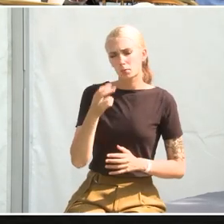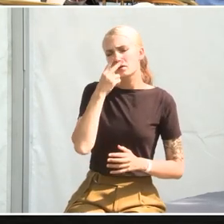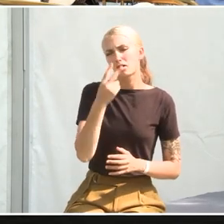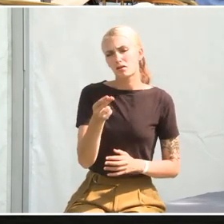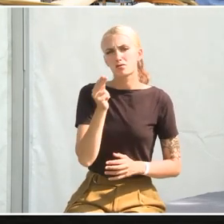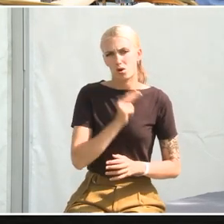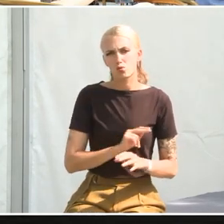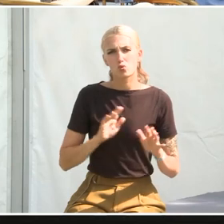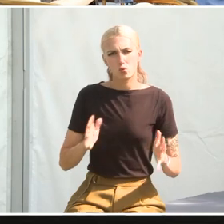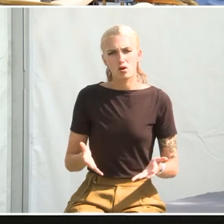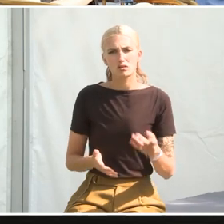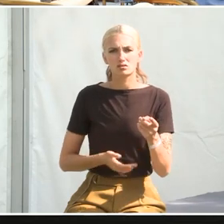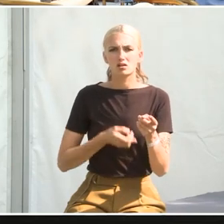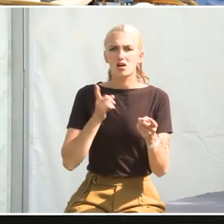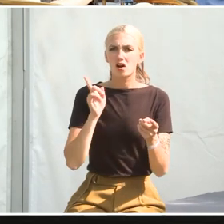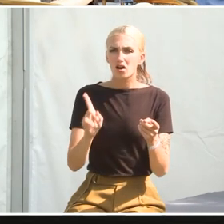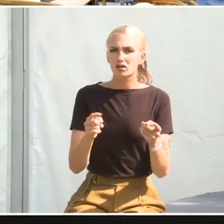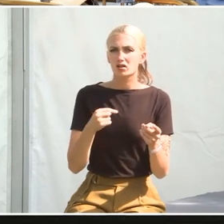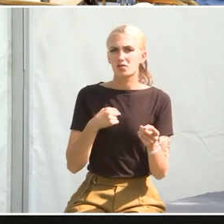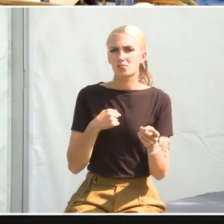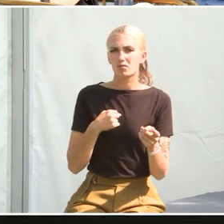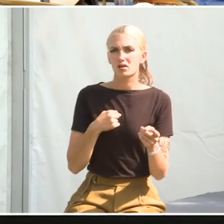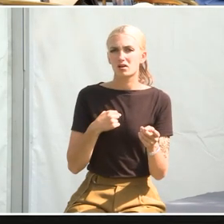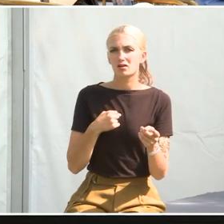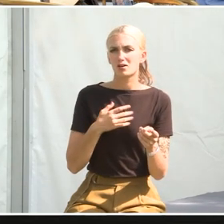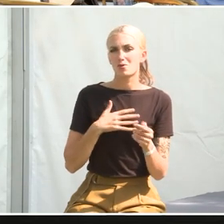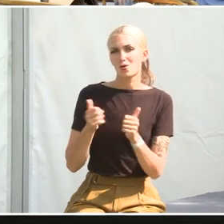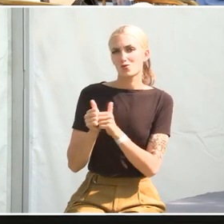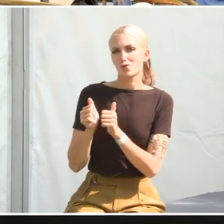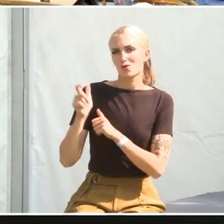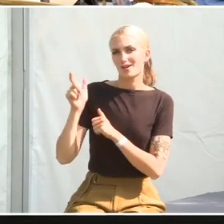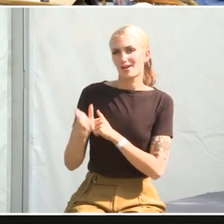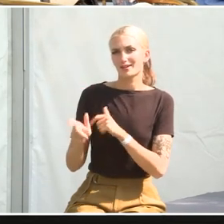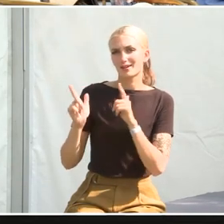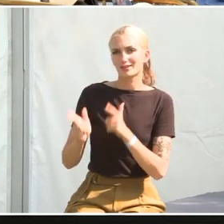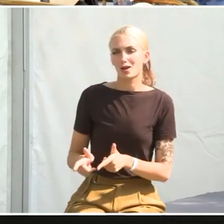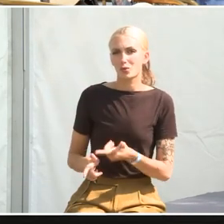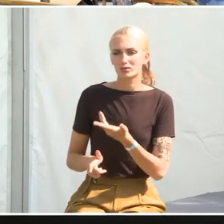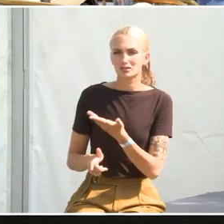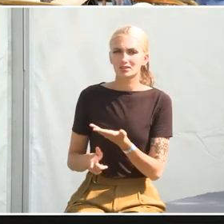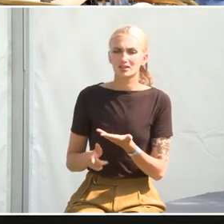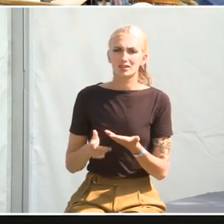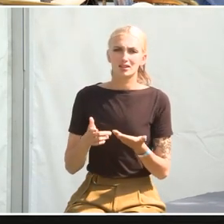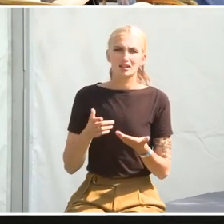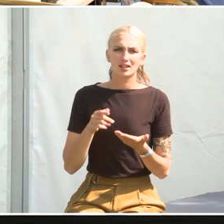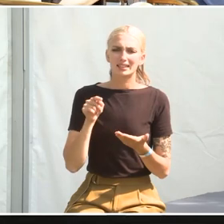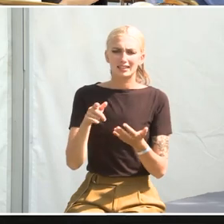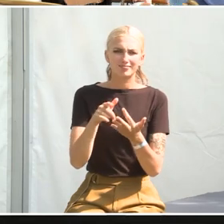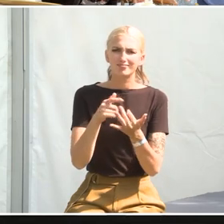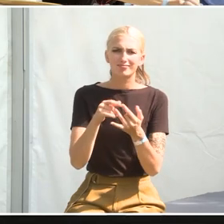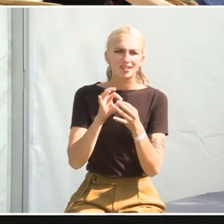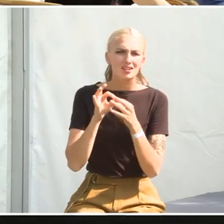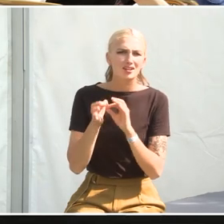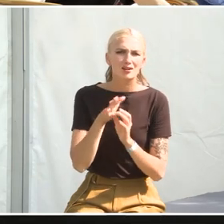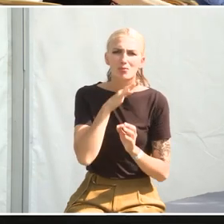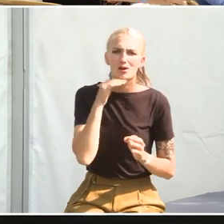But I feel like I need to agree with my southern colleague that there's so many things about it. I feel like